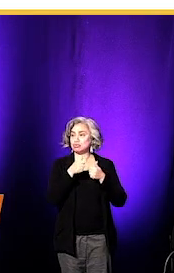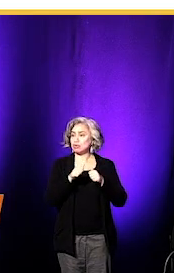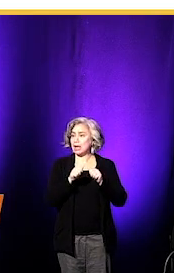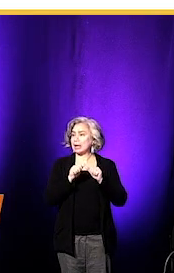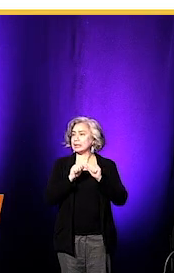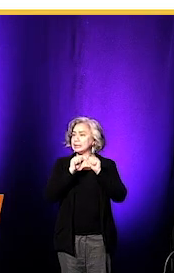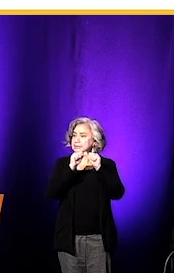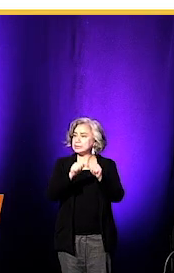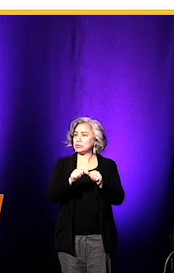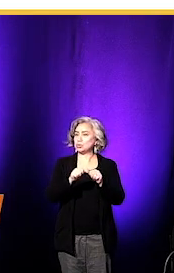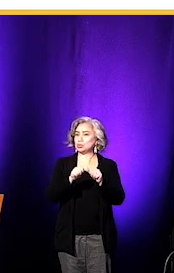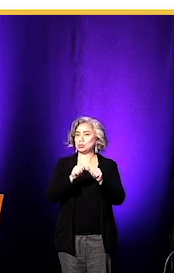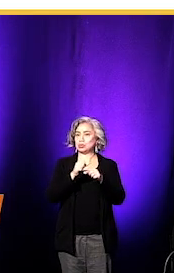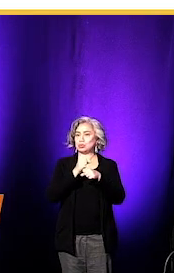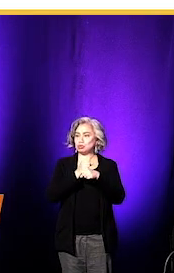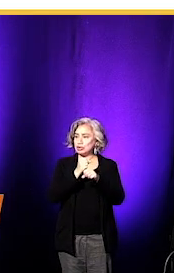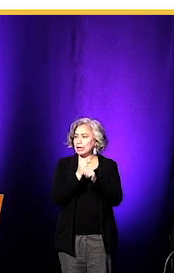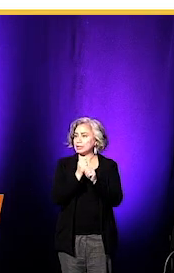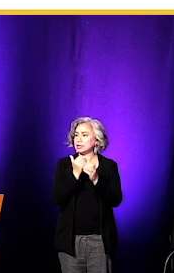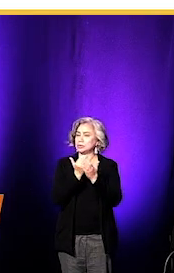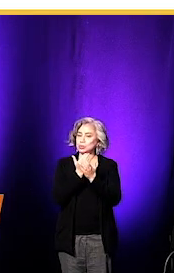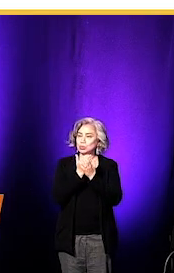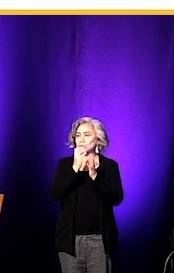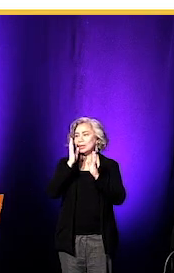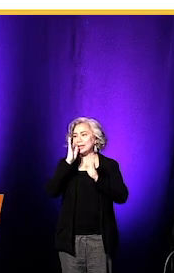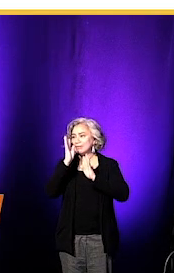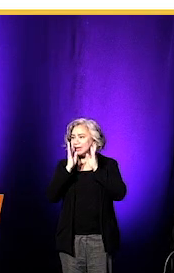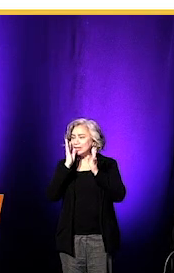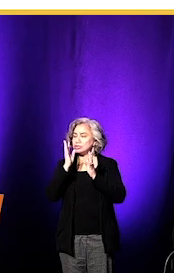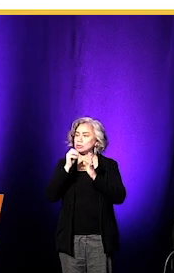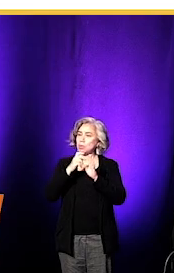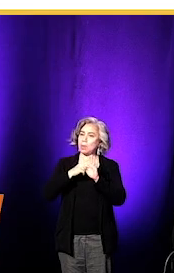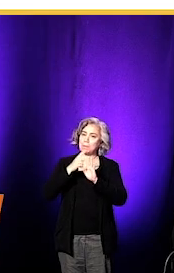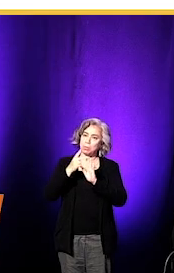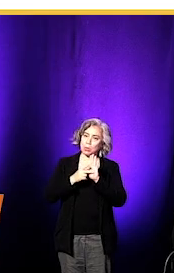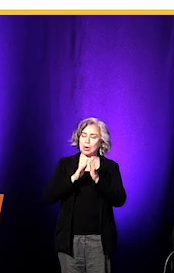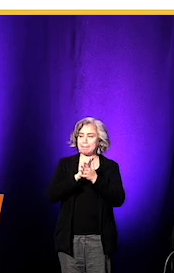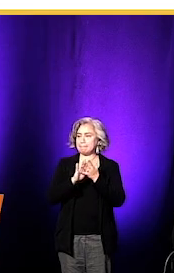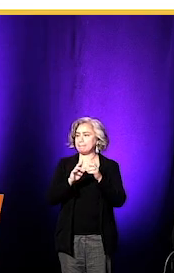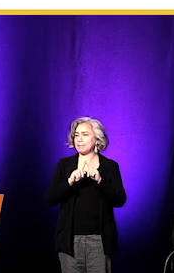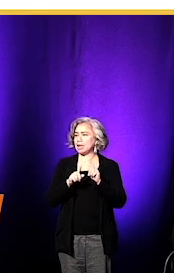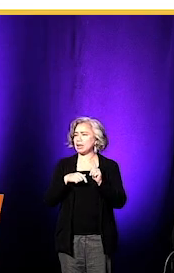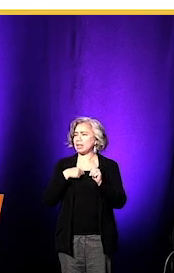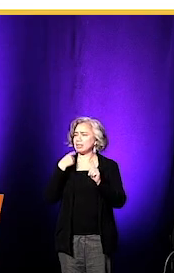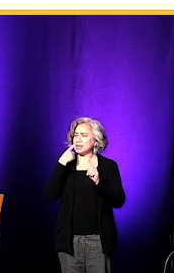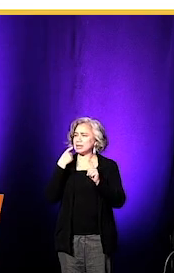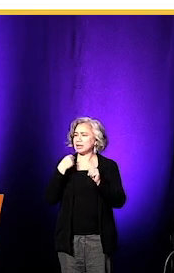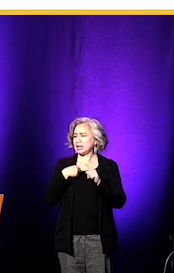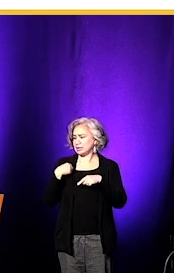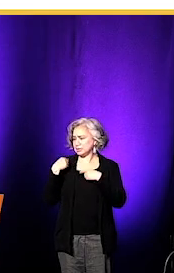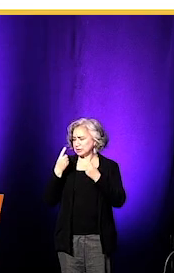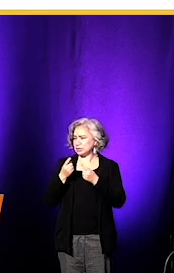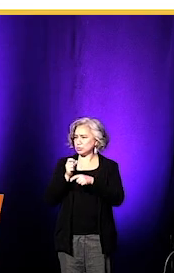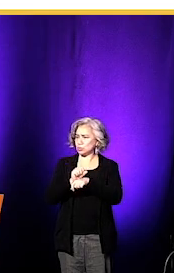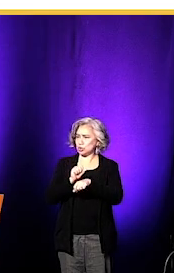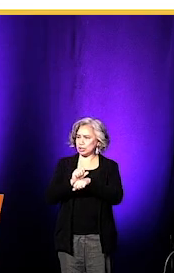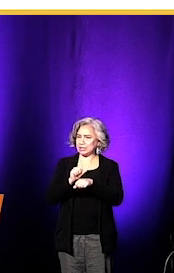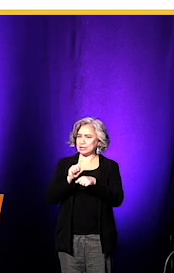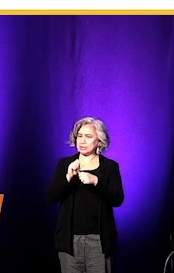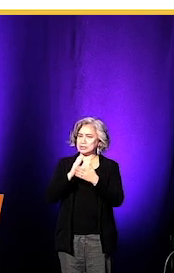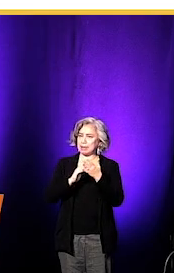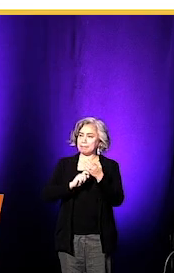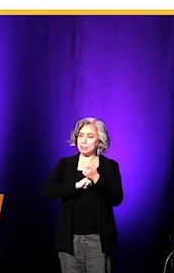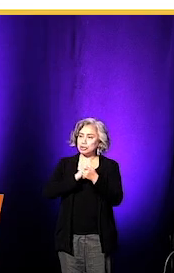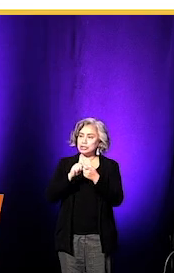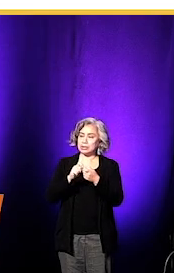continue creating new innovations or programs in theory. But I think as I've been working at some particular sites,